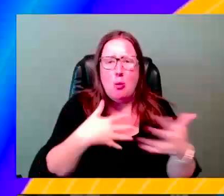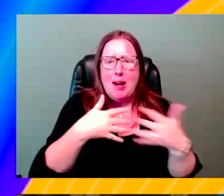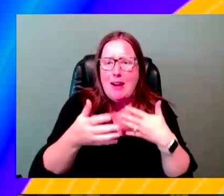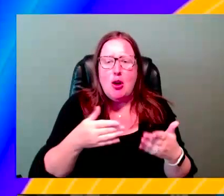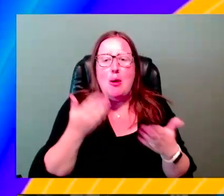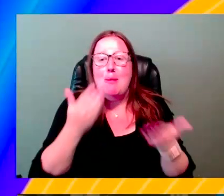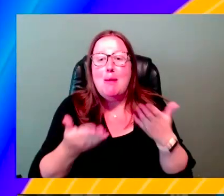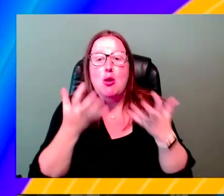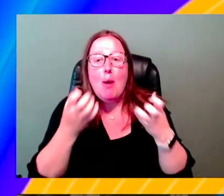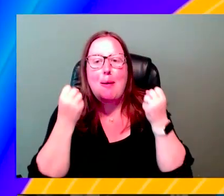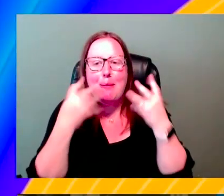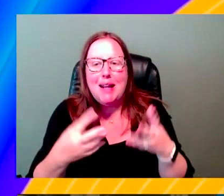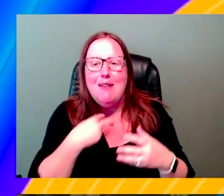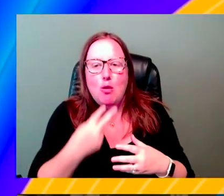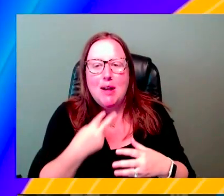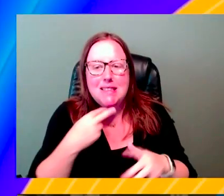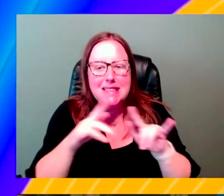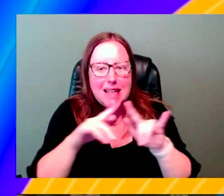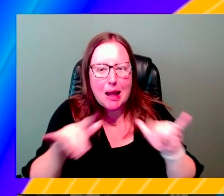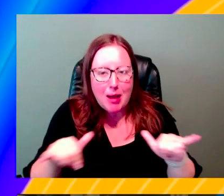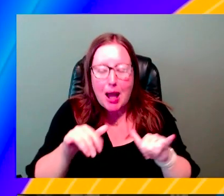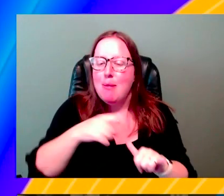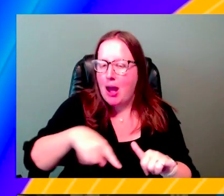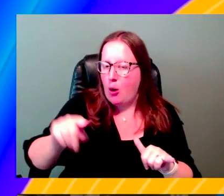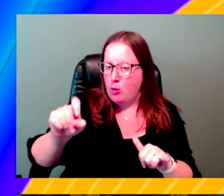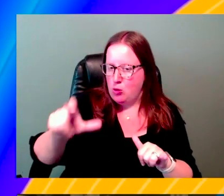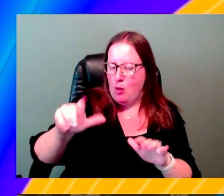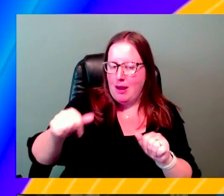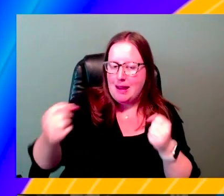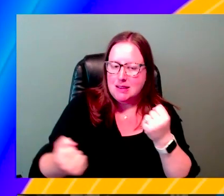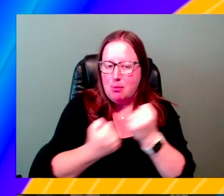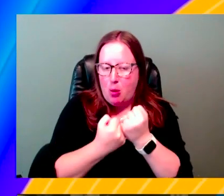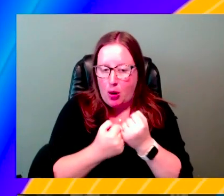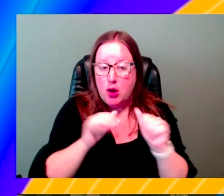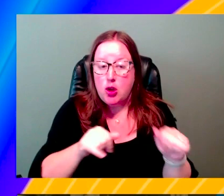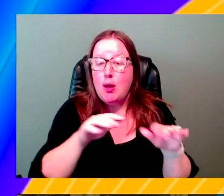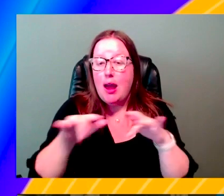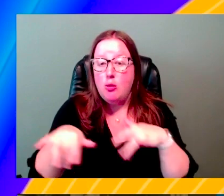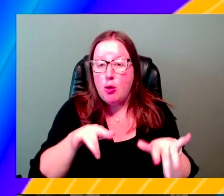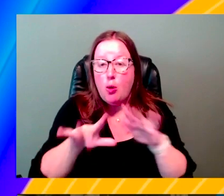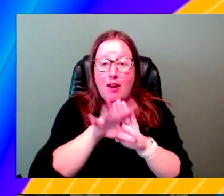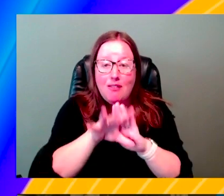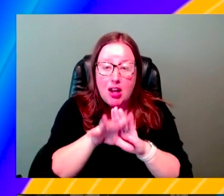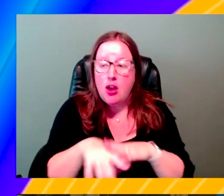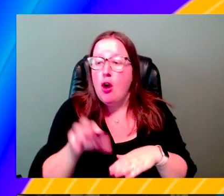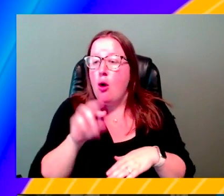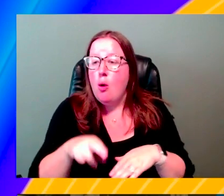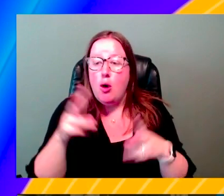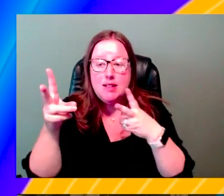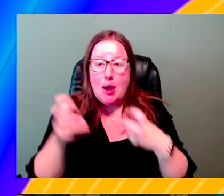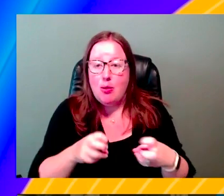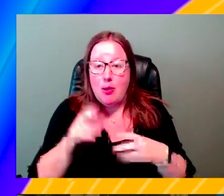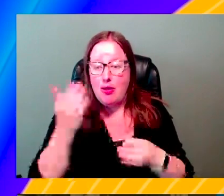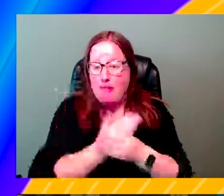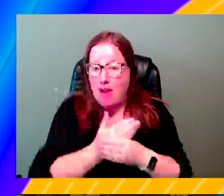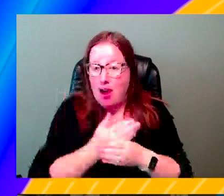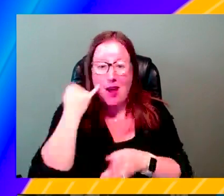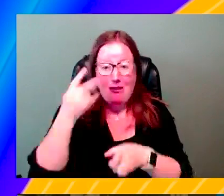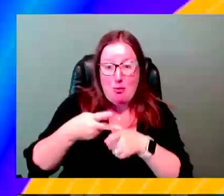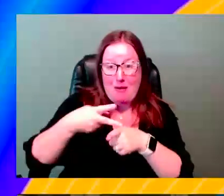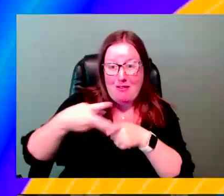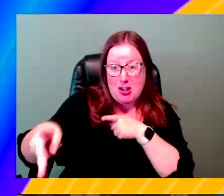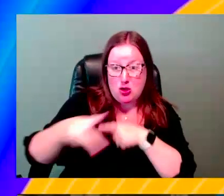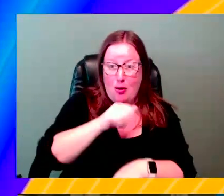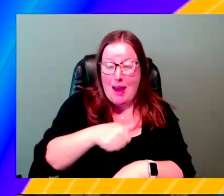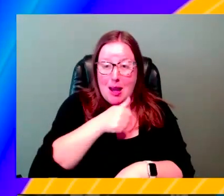there, and our tool can support that today. And you can actually record a video of this or download the rig file. So if you are a professional animator or a 3D